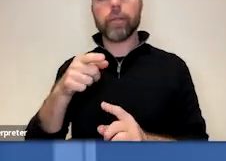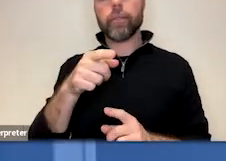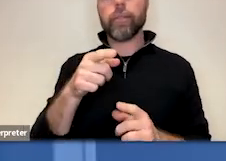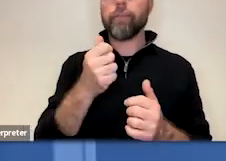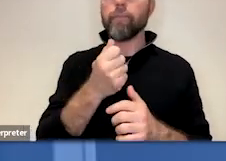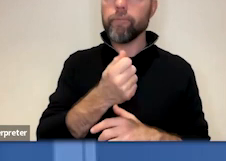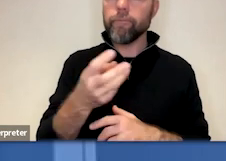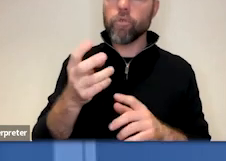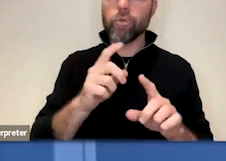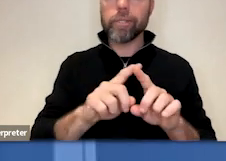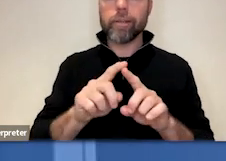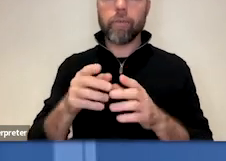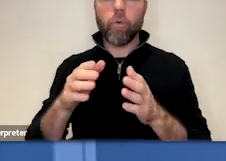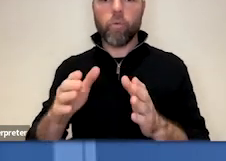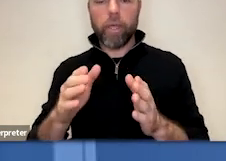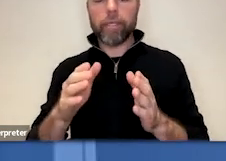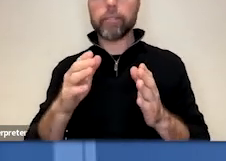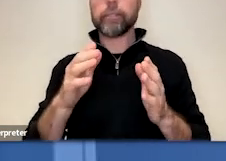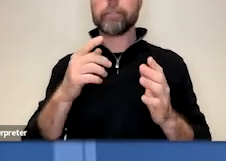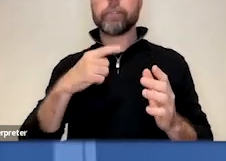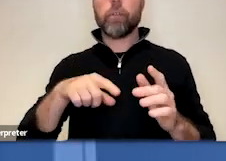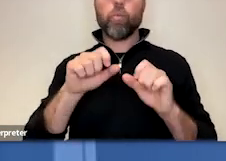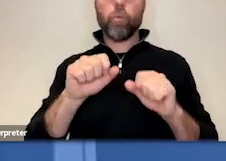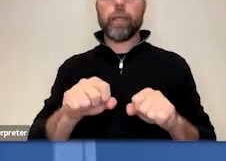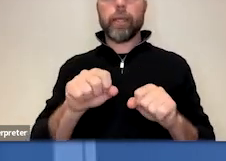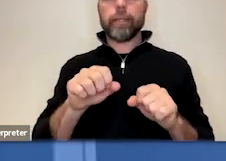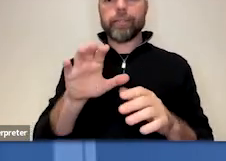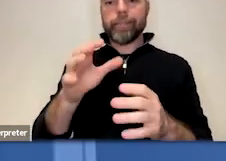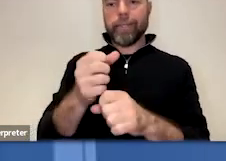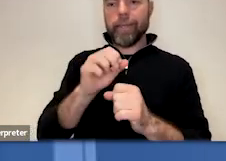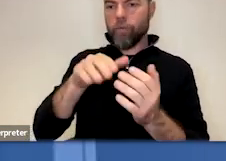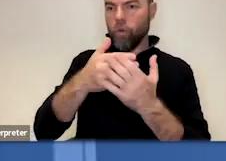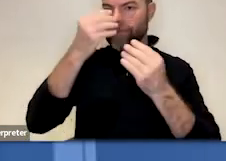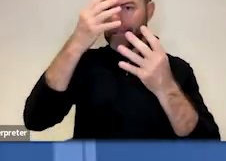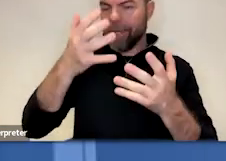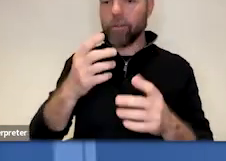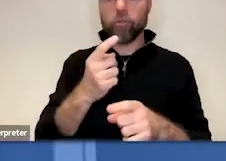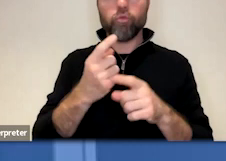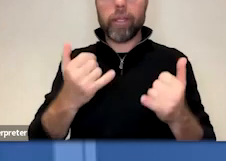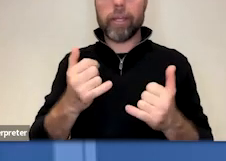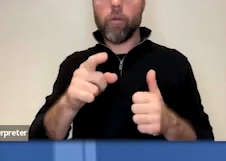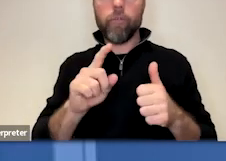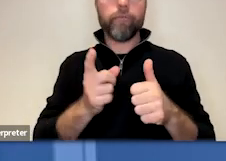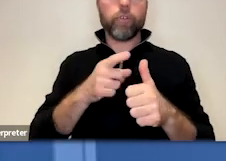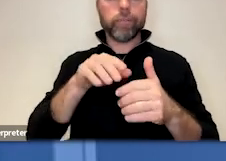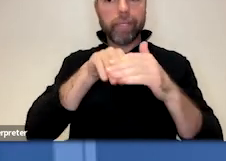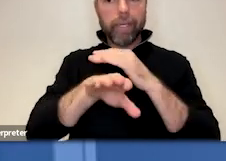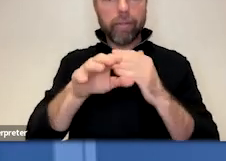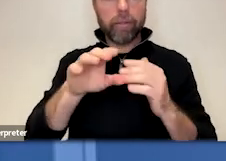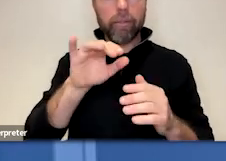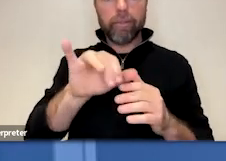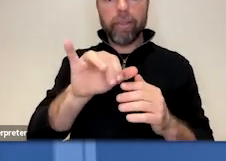a few different ways in which we can get all of this data. So right now, when you first access the data